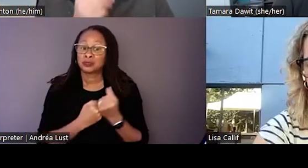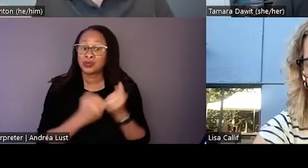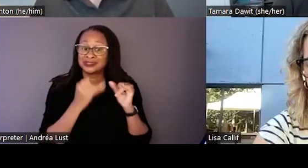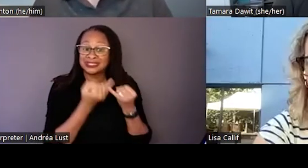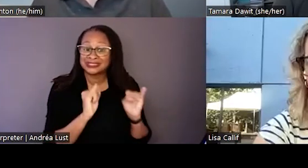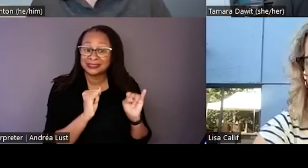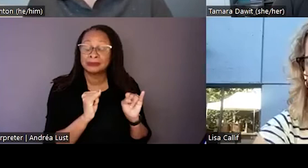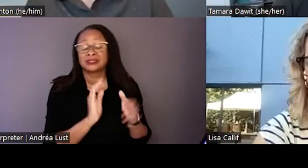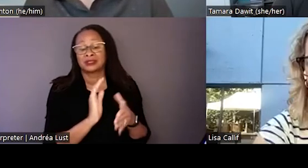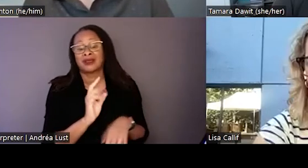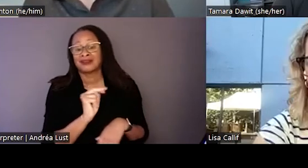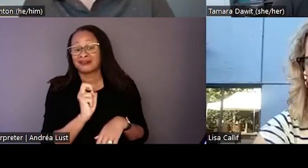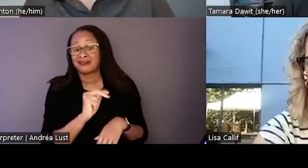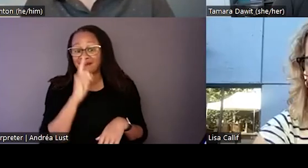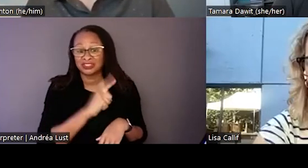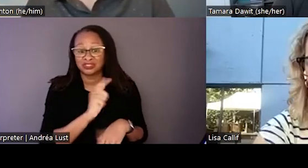cinematic